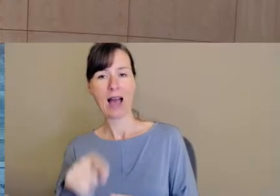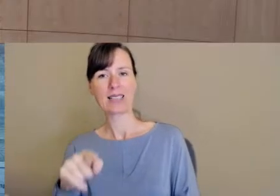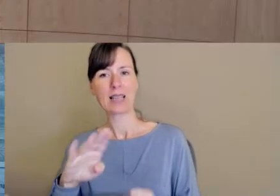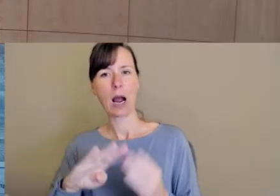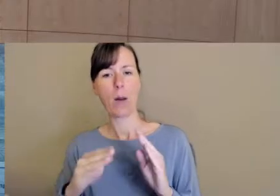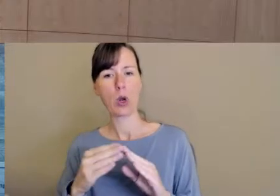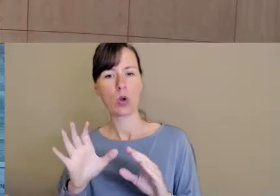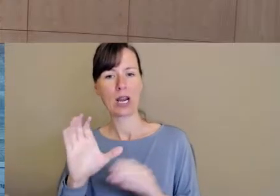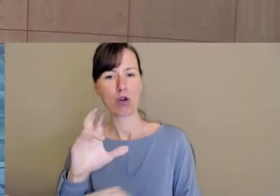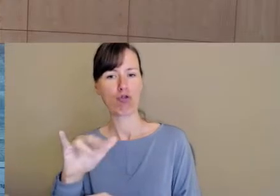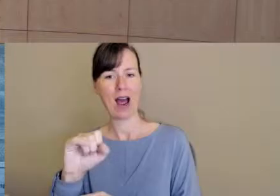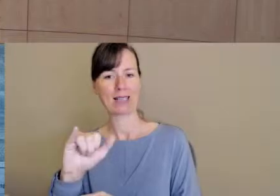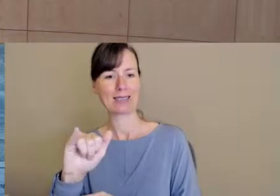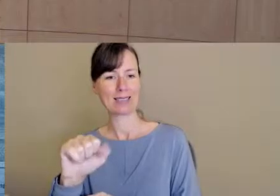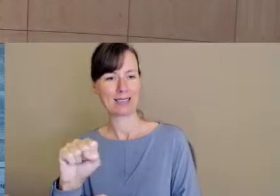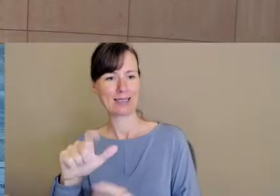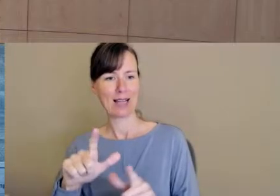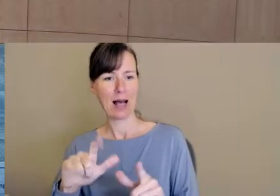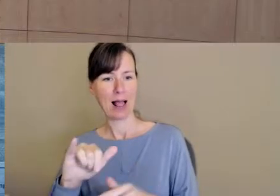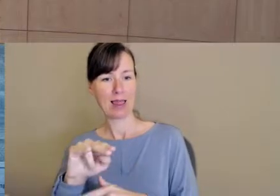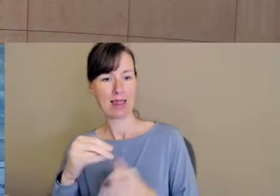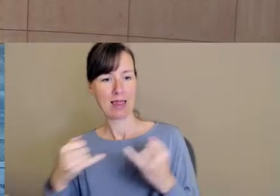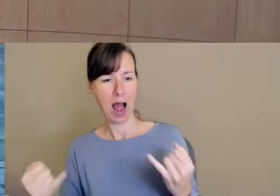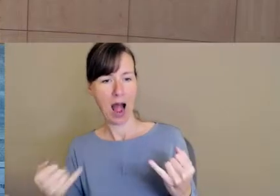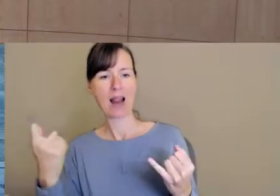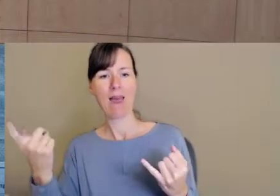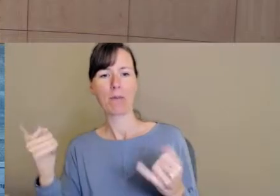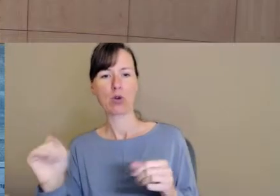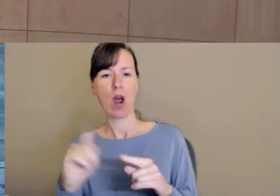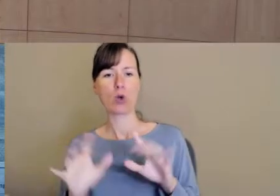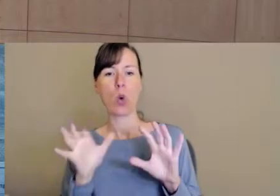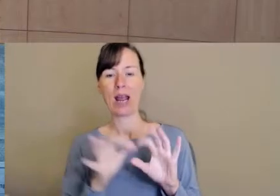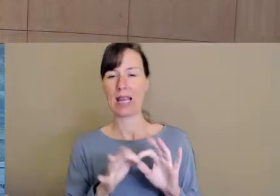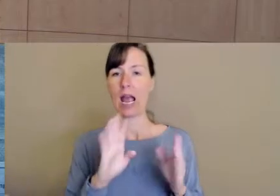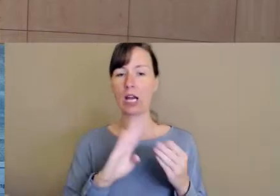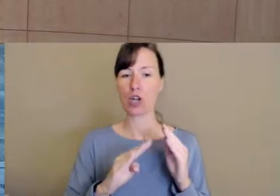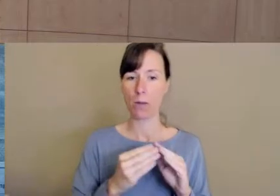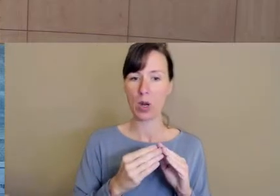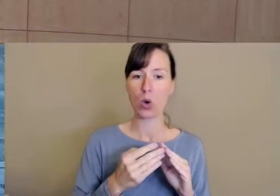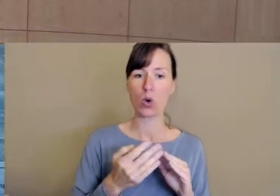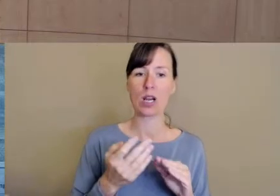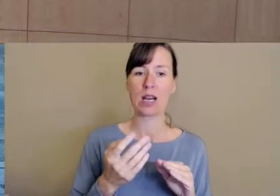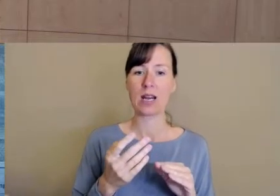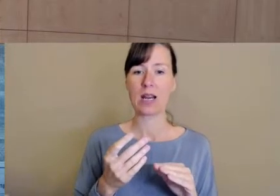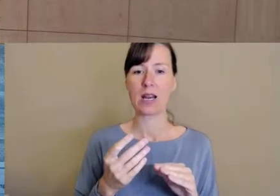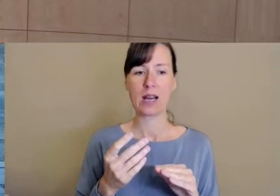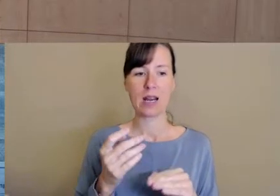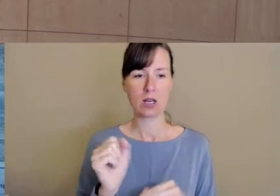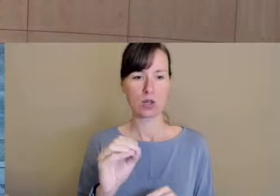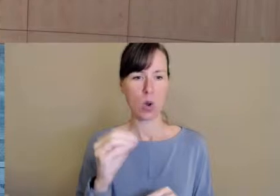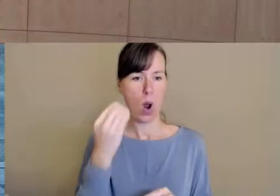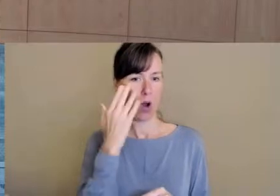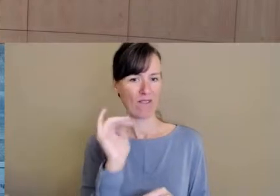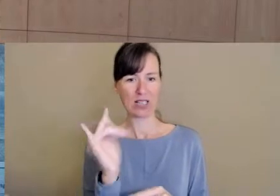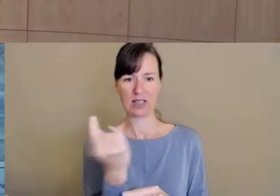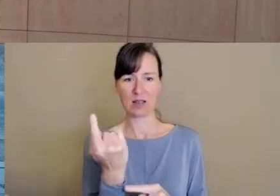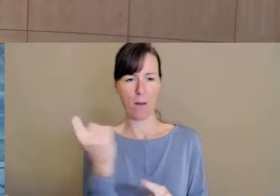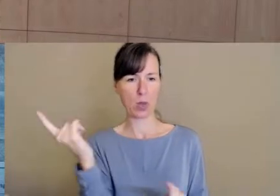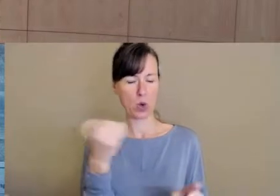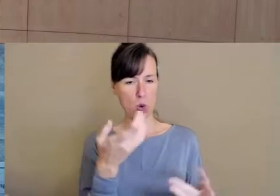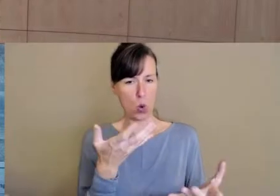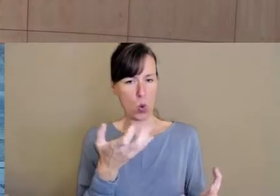buildups like that. So I don't know if that's something you guys could have at these events. I mean, I'm just like a phone call away. I could put you with